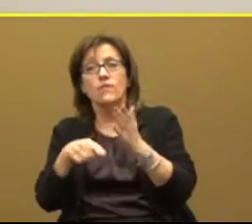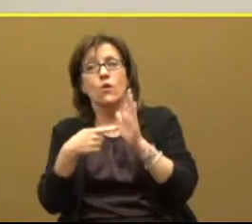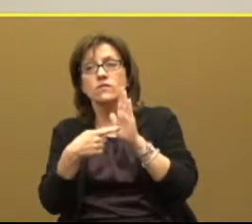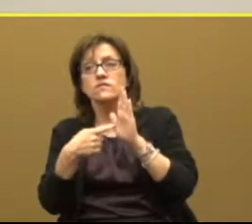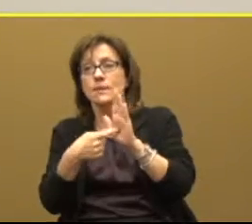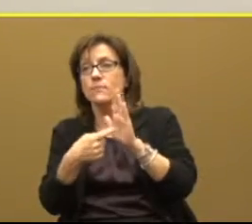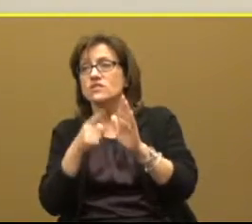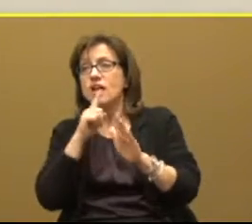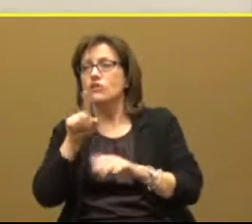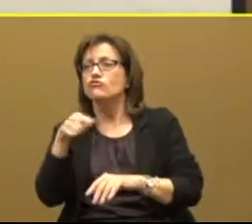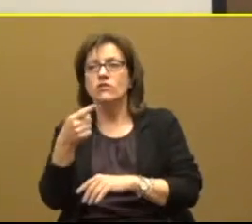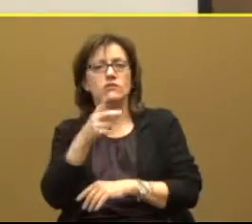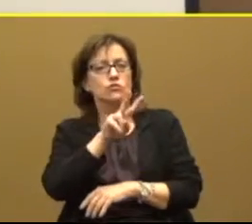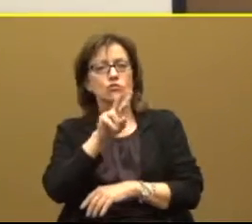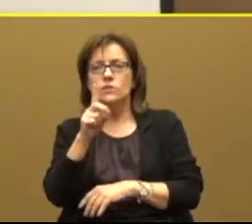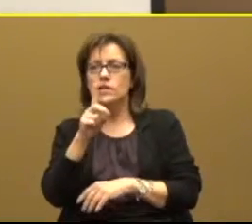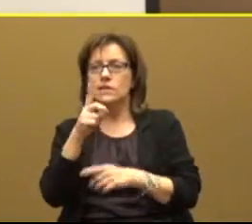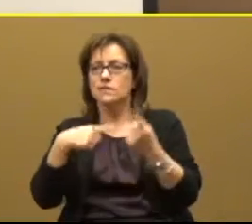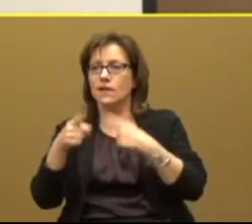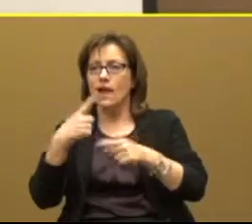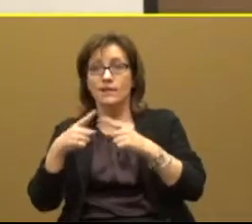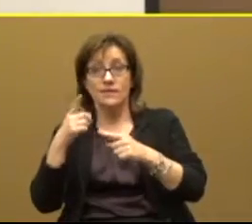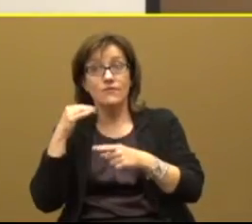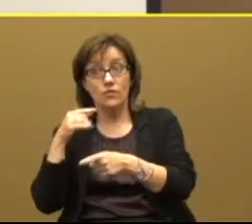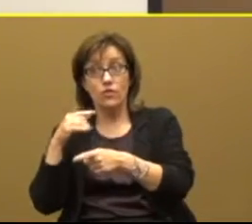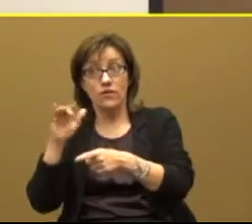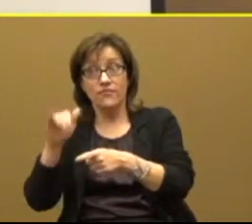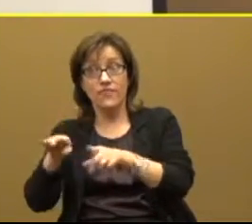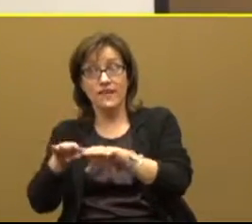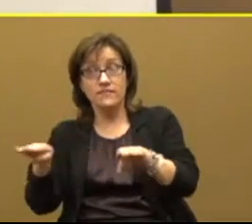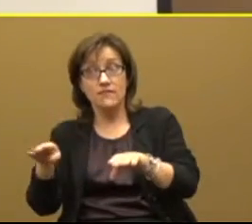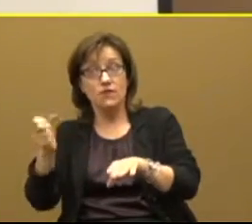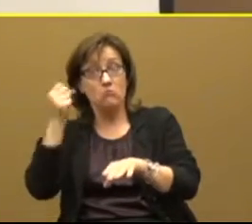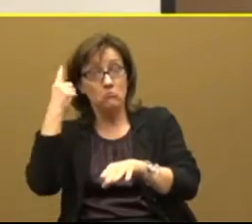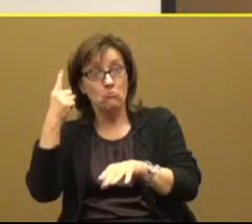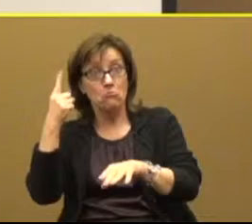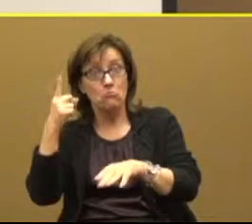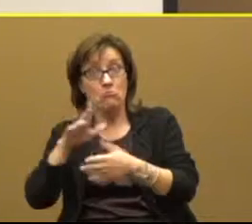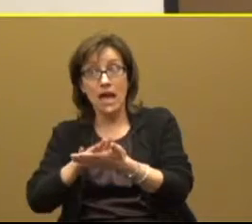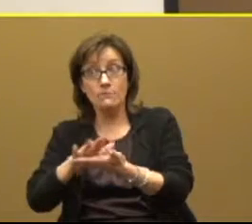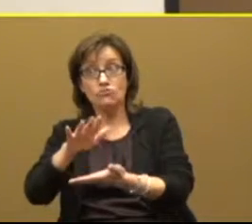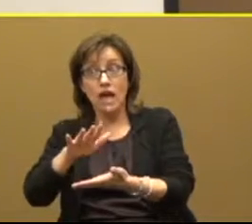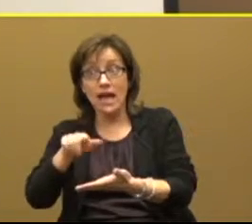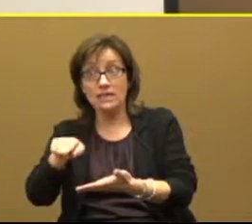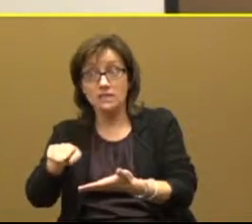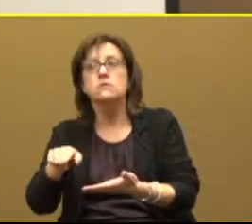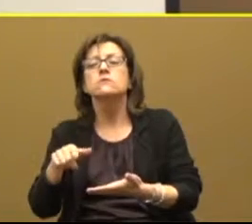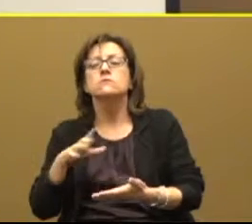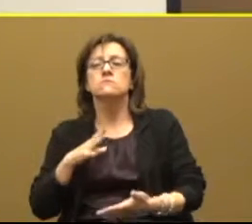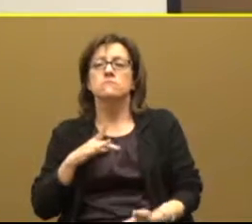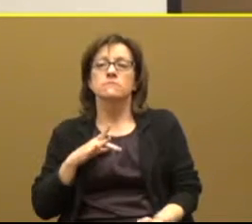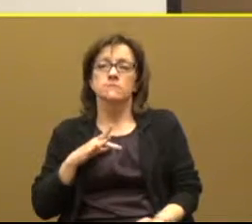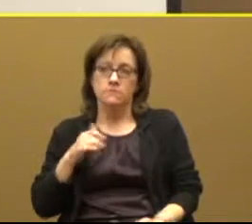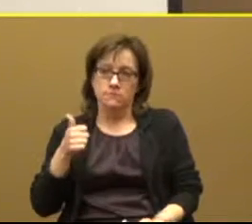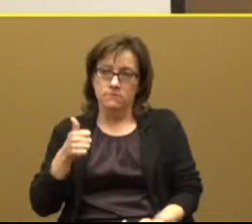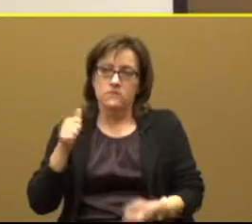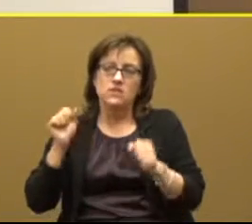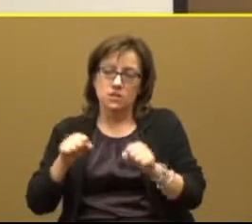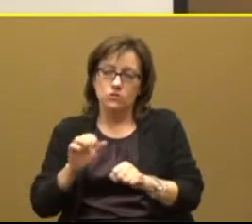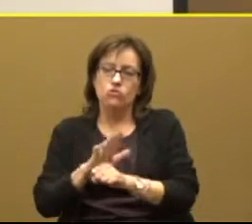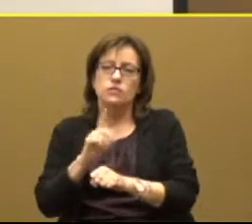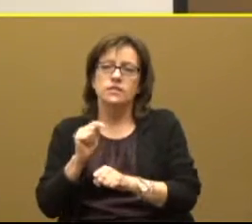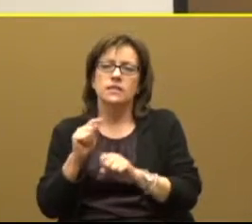sign. And so if they're at that level of abstraction, wonderful. You can use